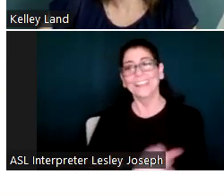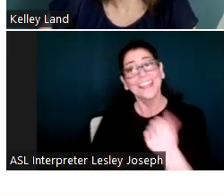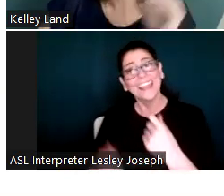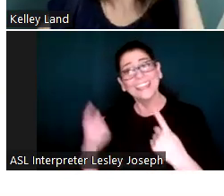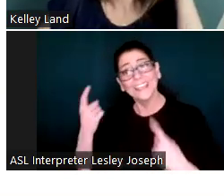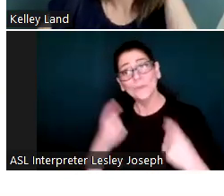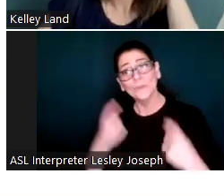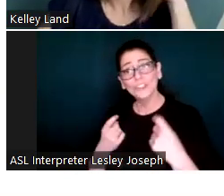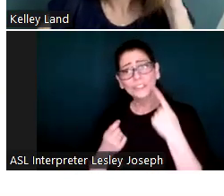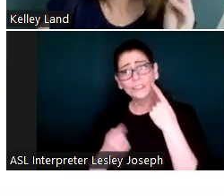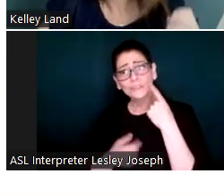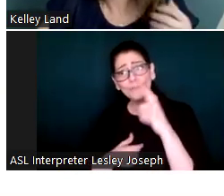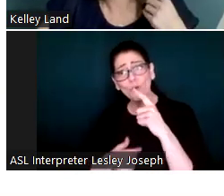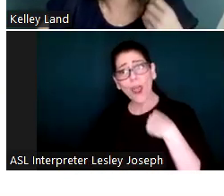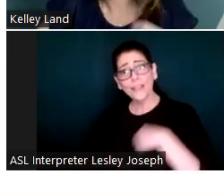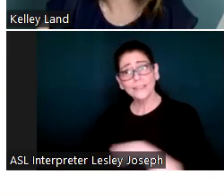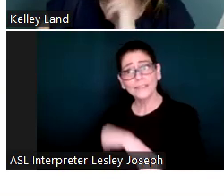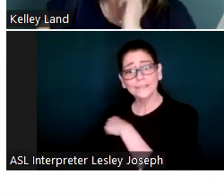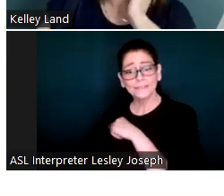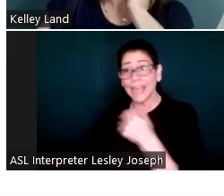for any of us?